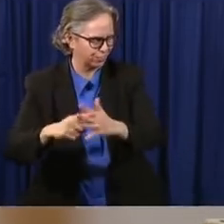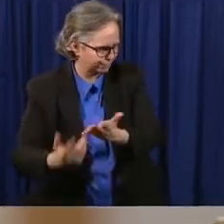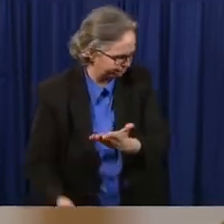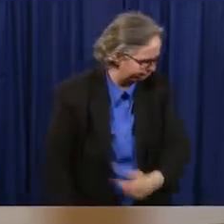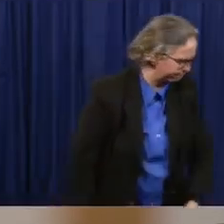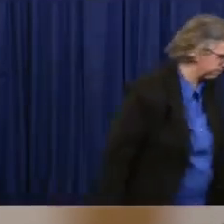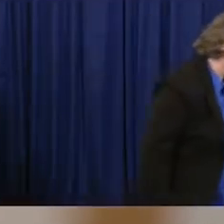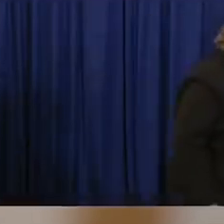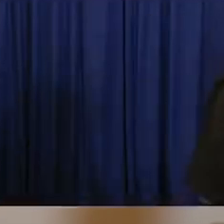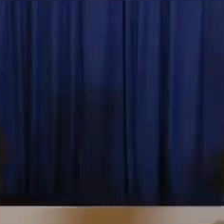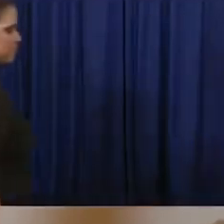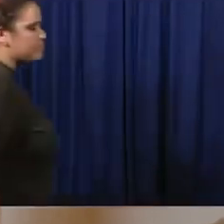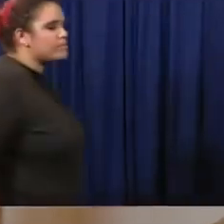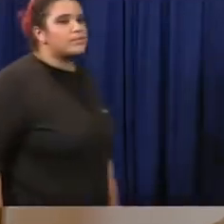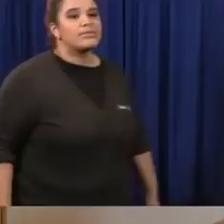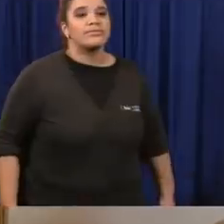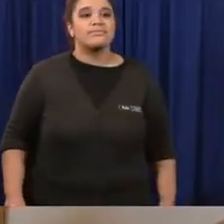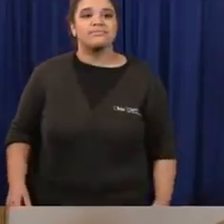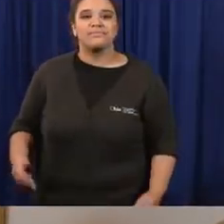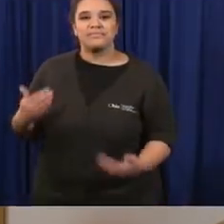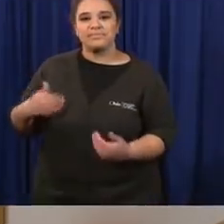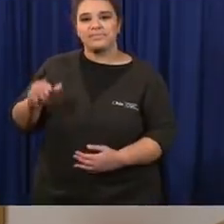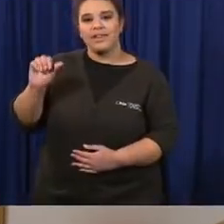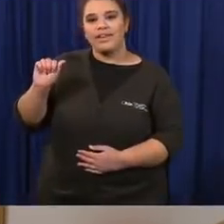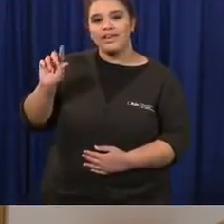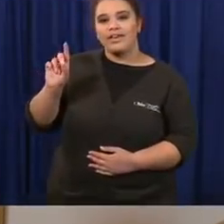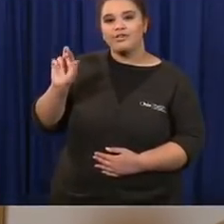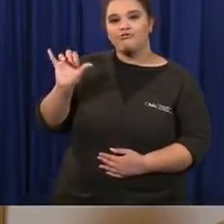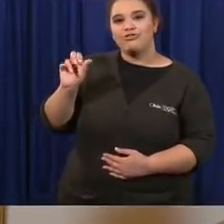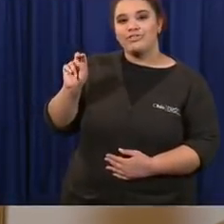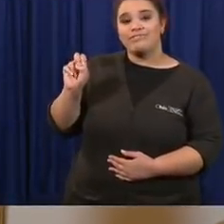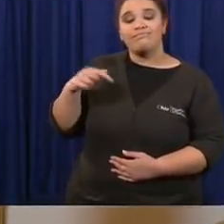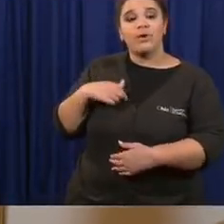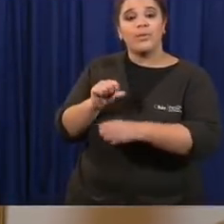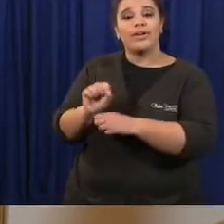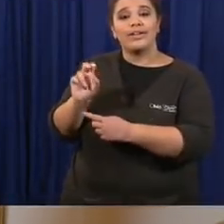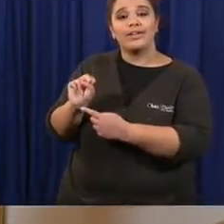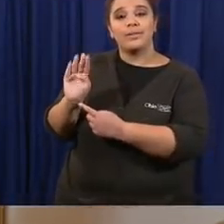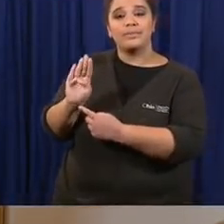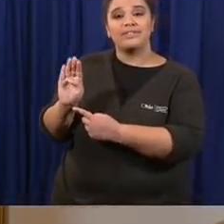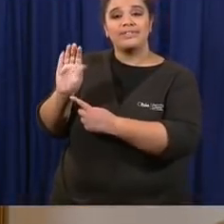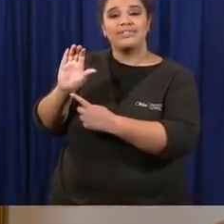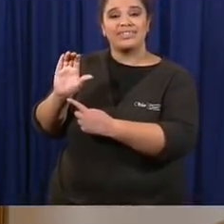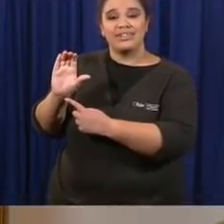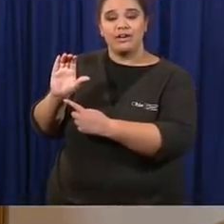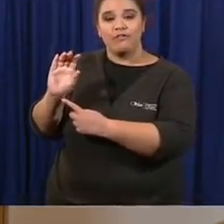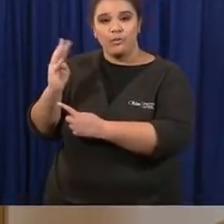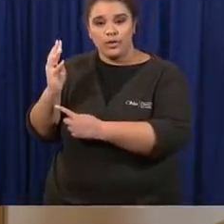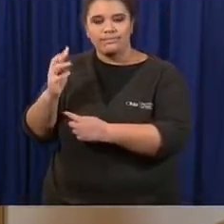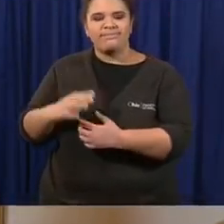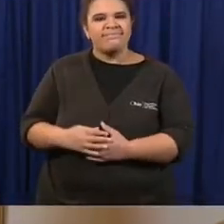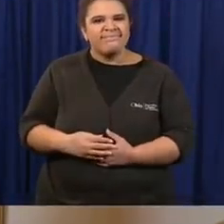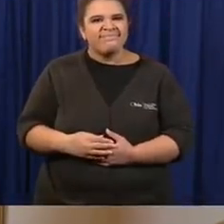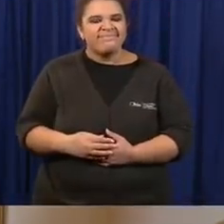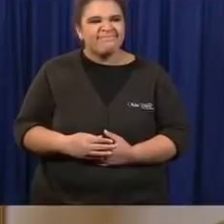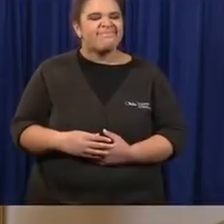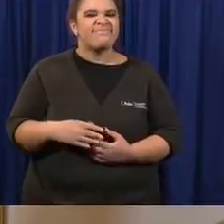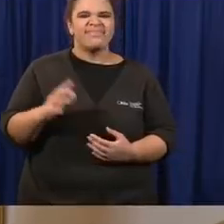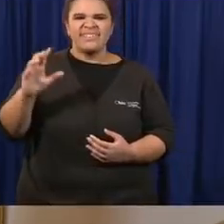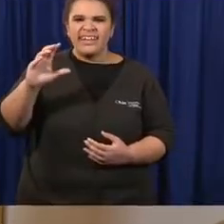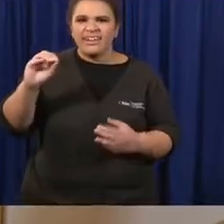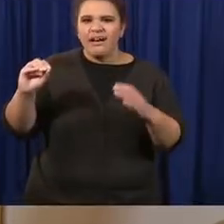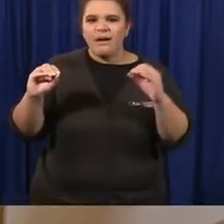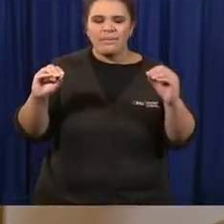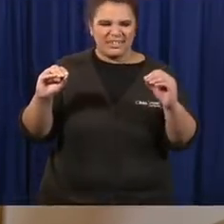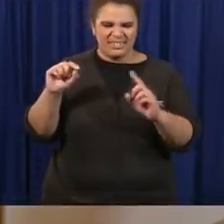for either the governor or the lieutenant governor. We hear about these companies quickly getting FDA approval and how we're cutting through